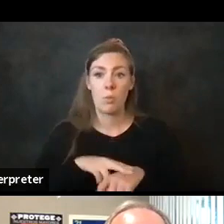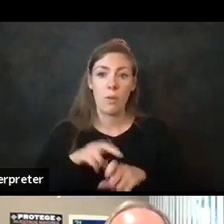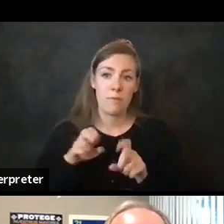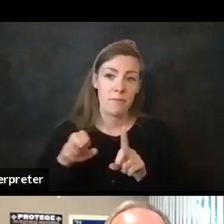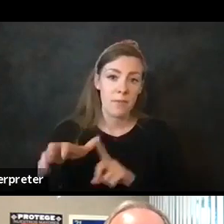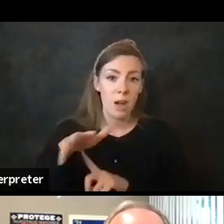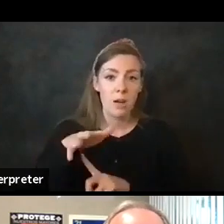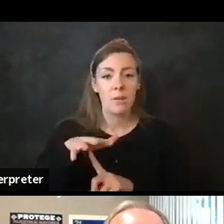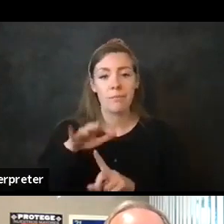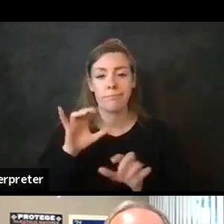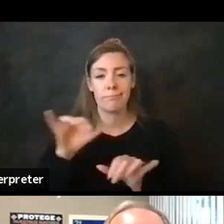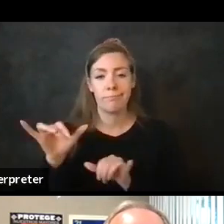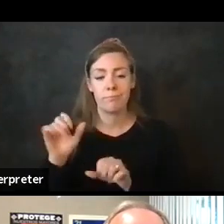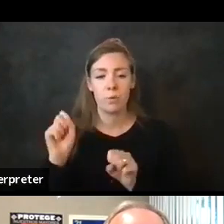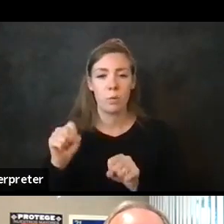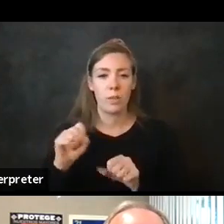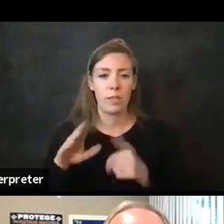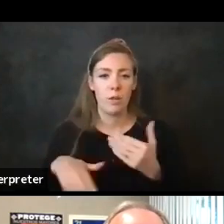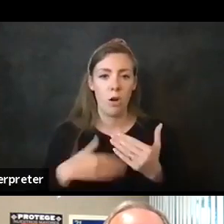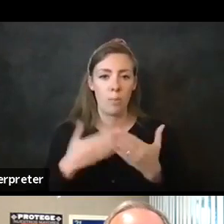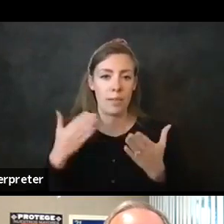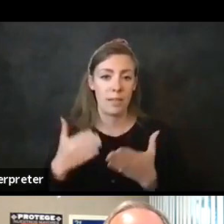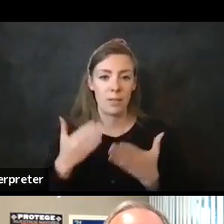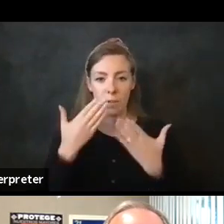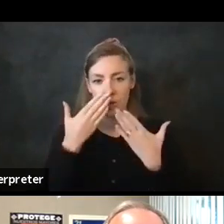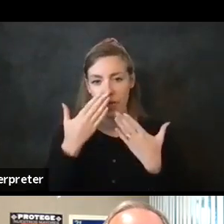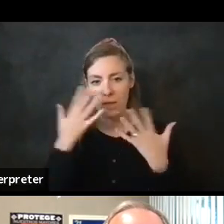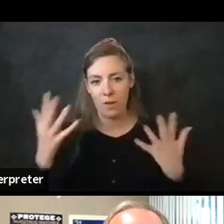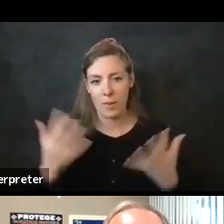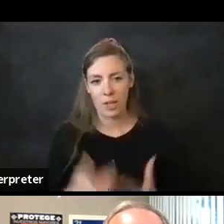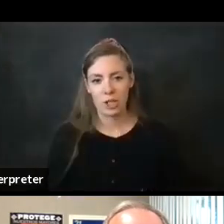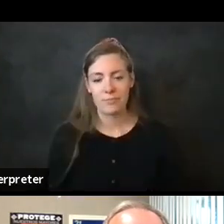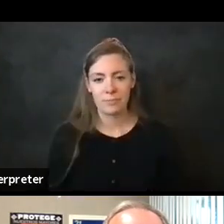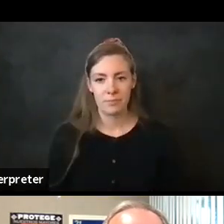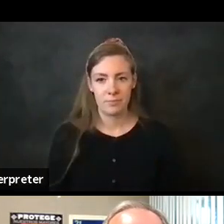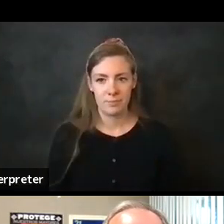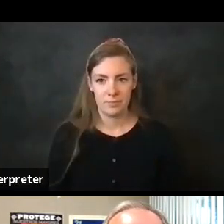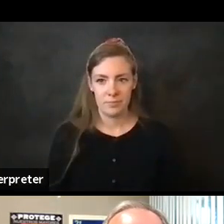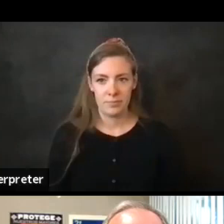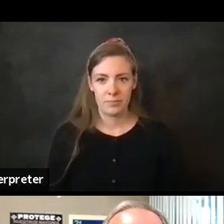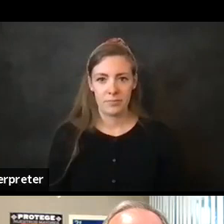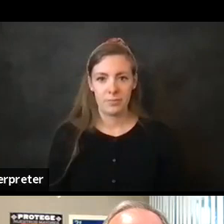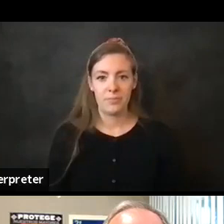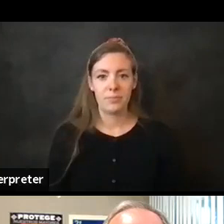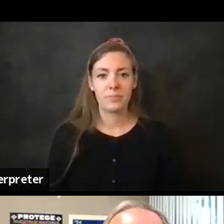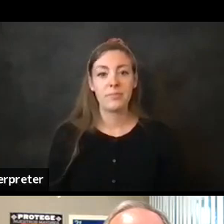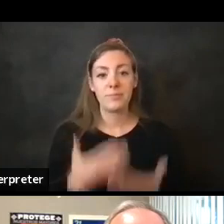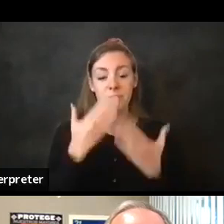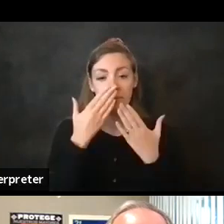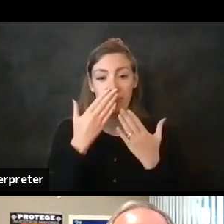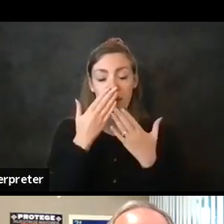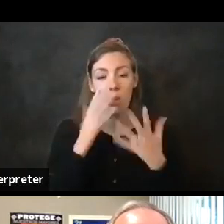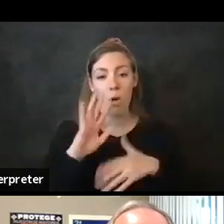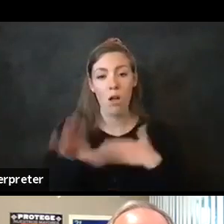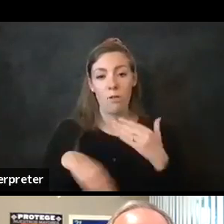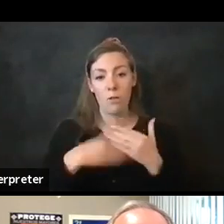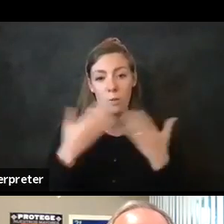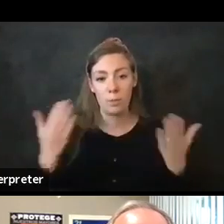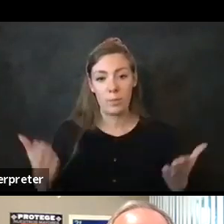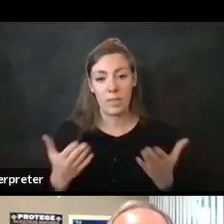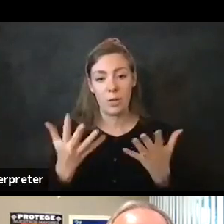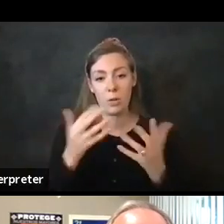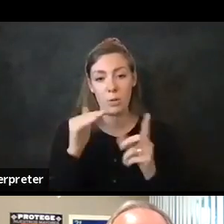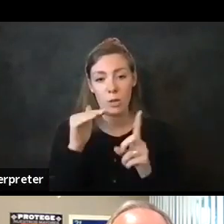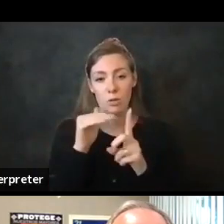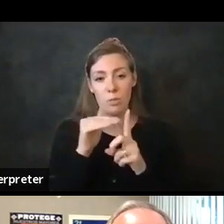we can all be. So yes, please, thank you very much for that. Okay, well, thank you all for being with us today. We want to remind